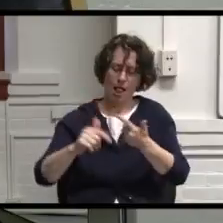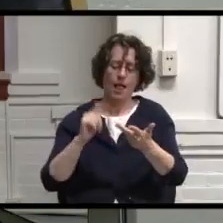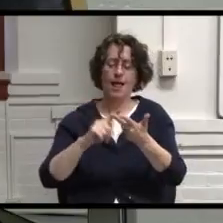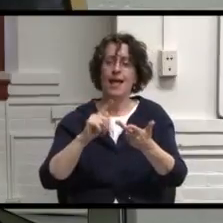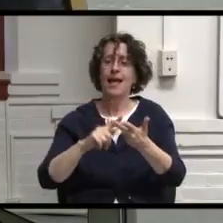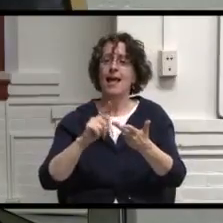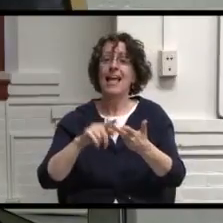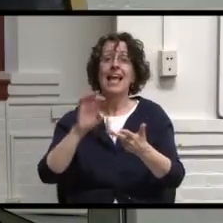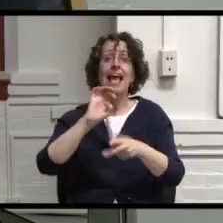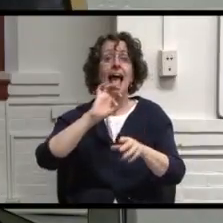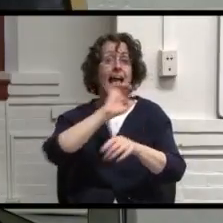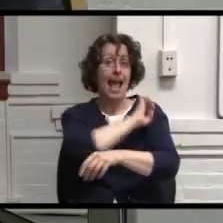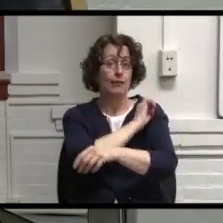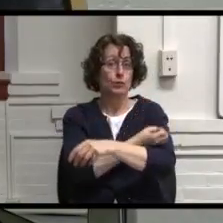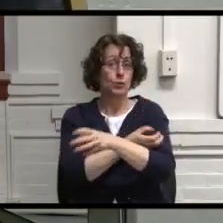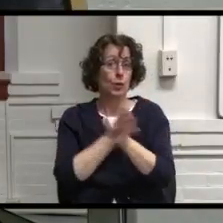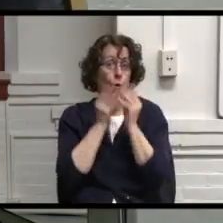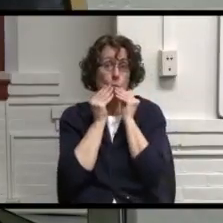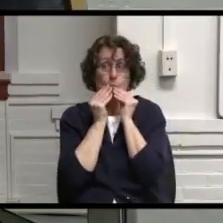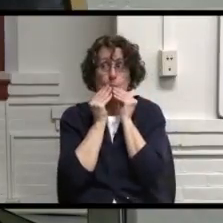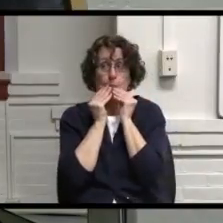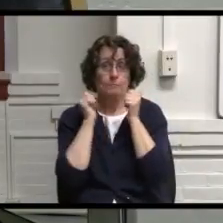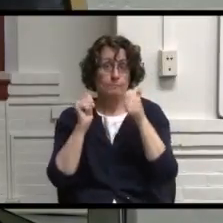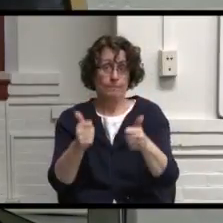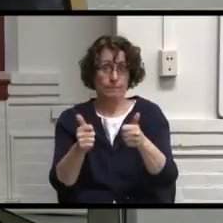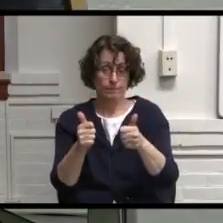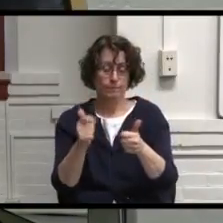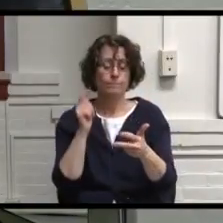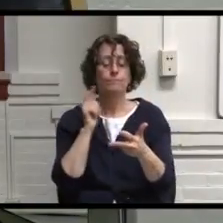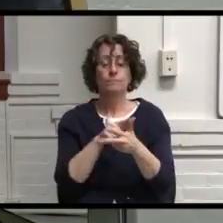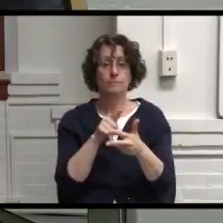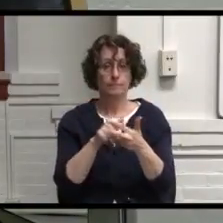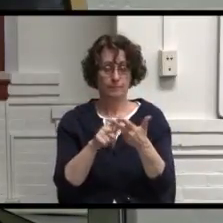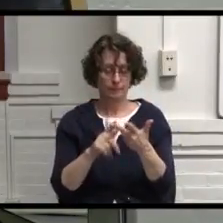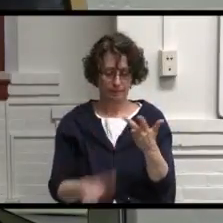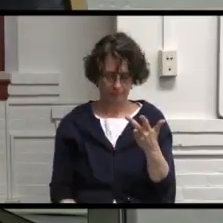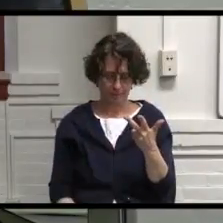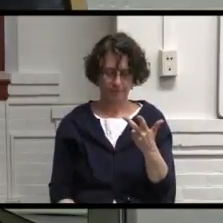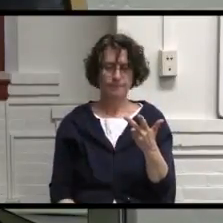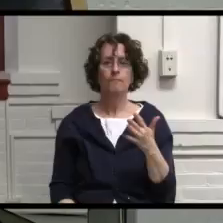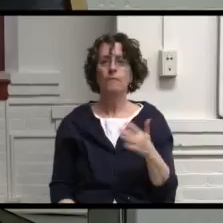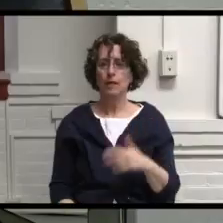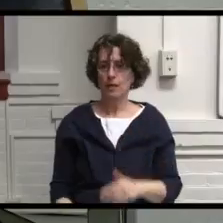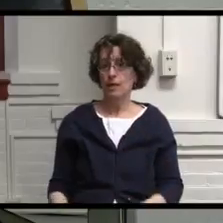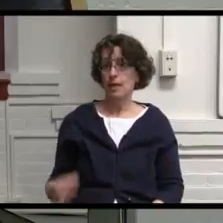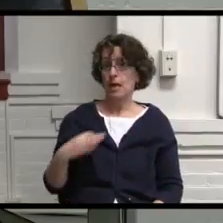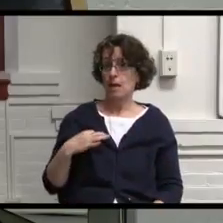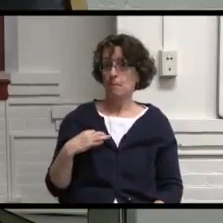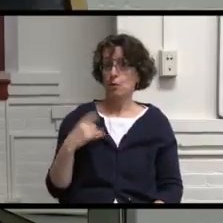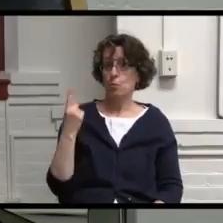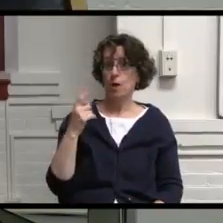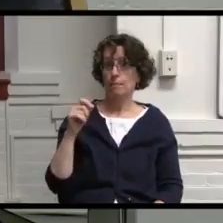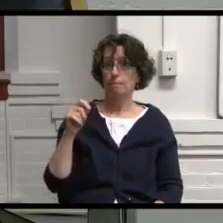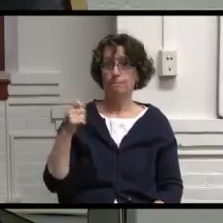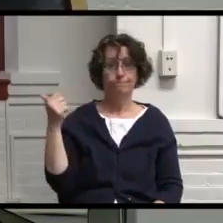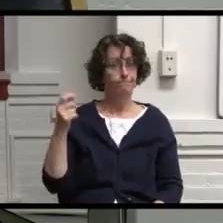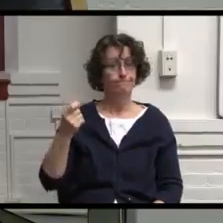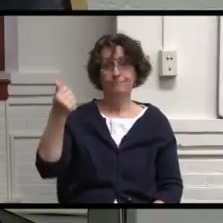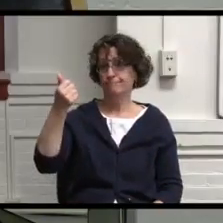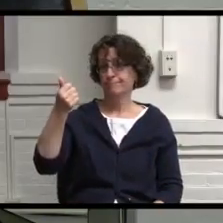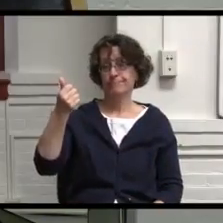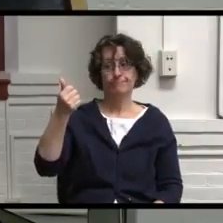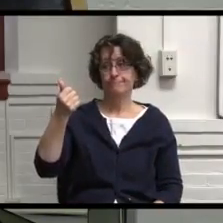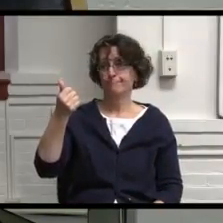these windows. With that being said, we did need to disqualify one of our